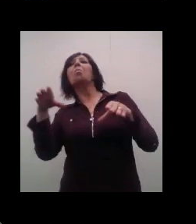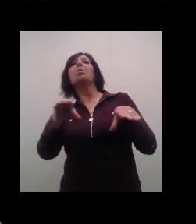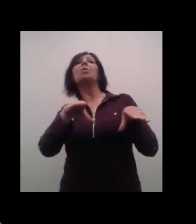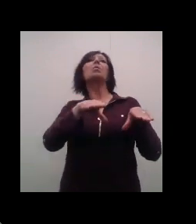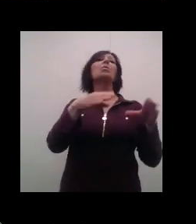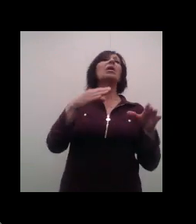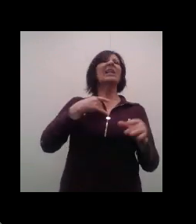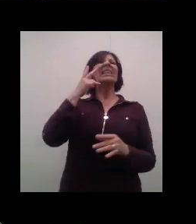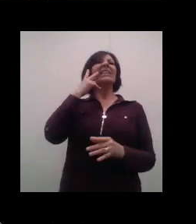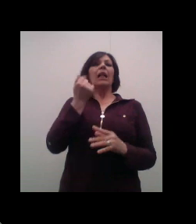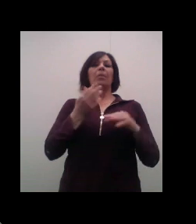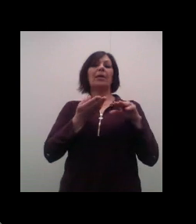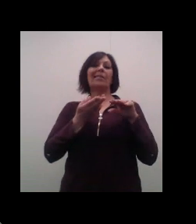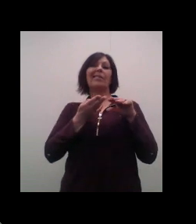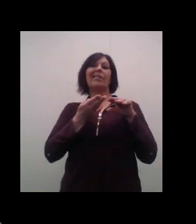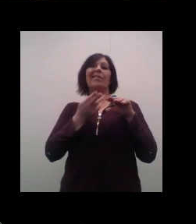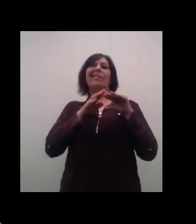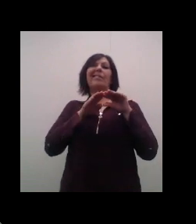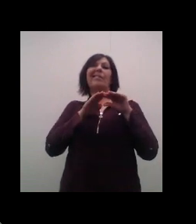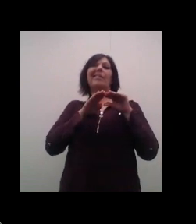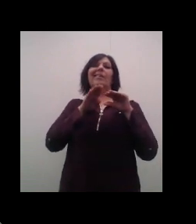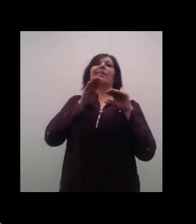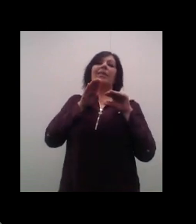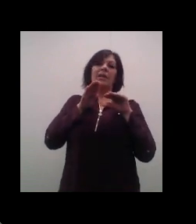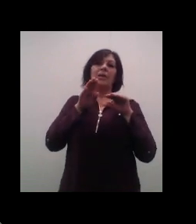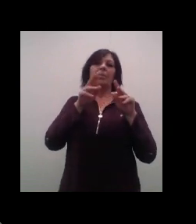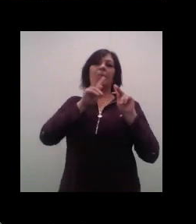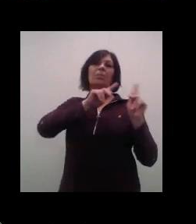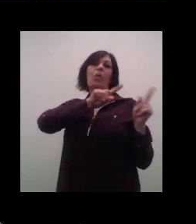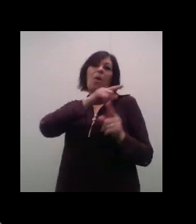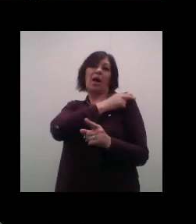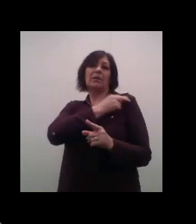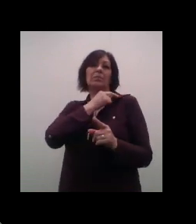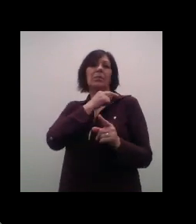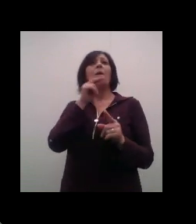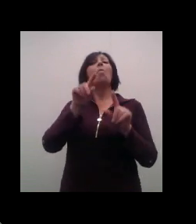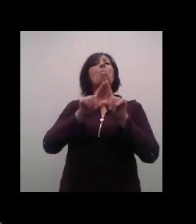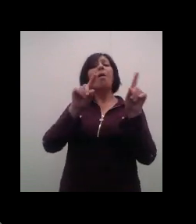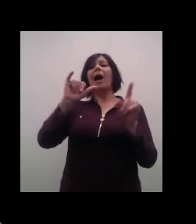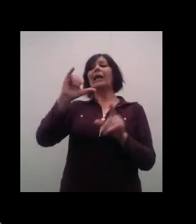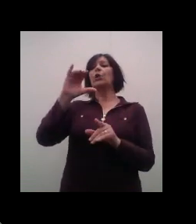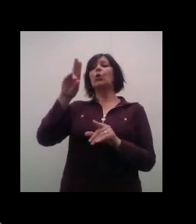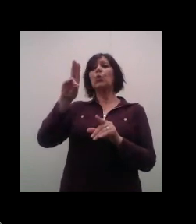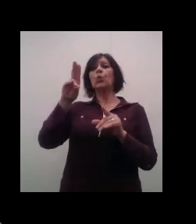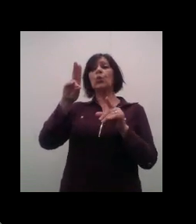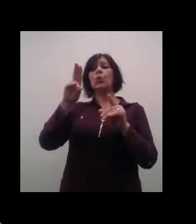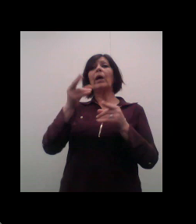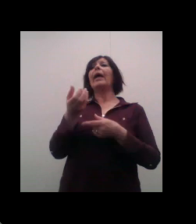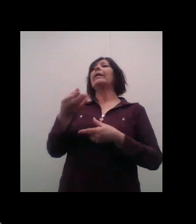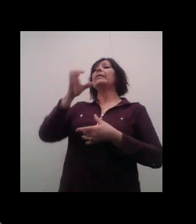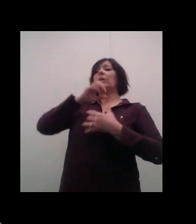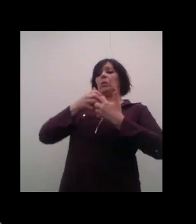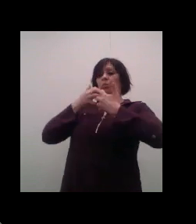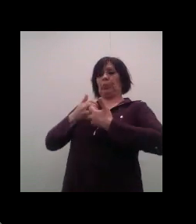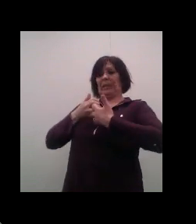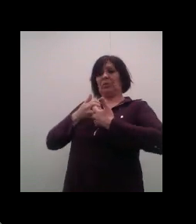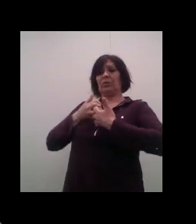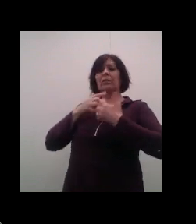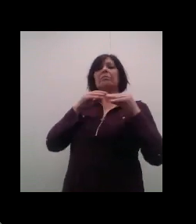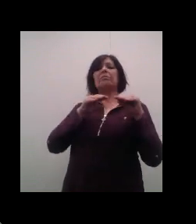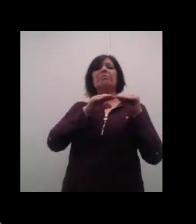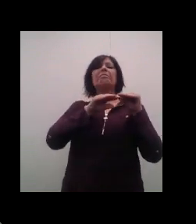a slight increase recently with regards to overall hospitalizations, while ICUs and intubations have stayed fairly